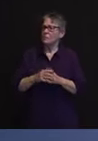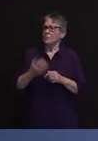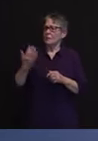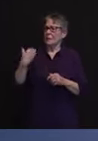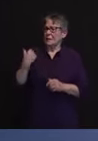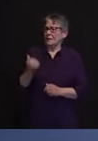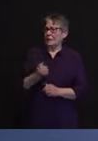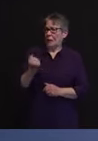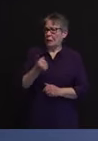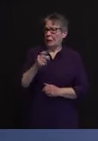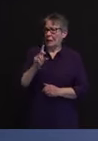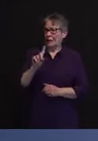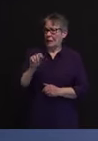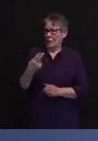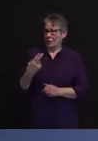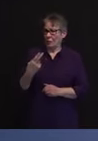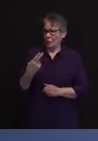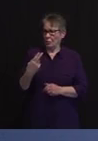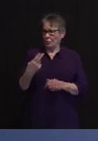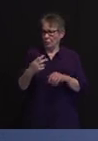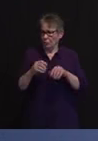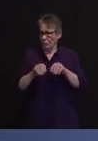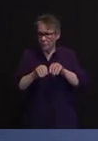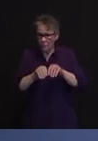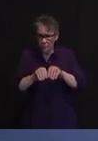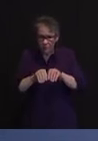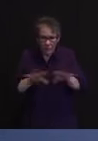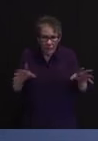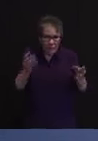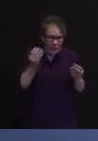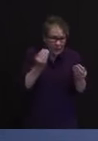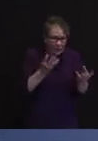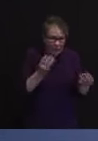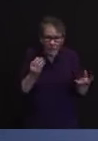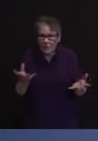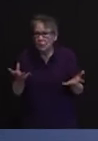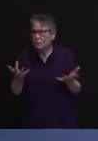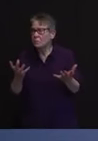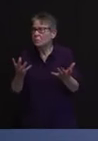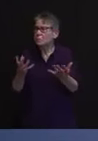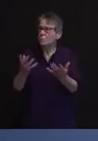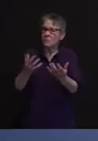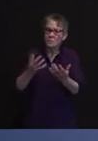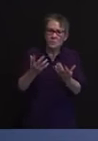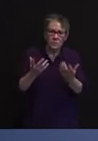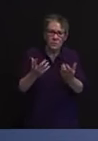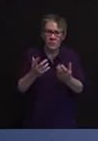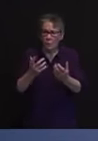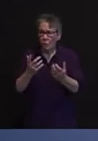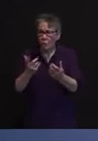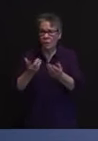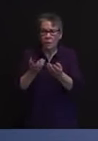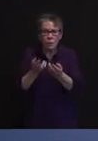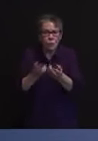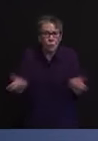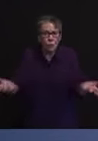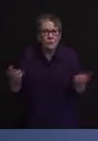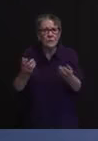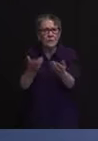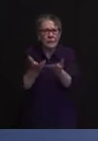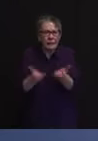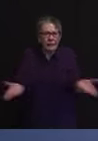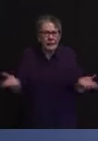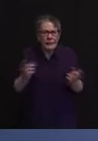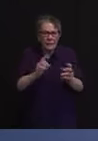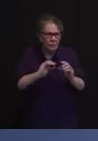of critical care resources during a public health emergency. The document